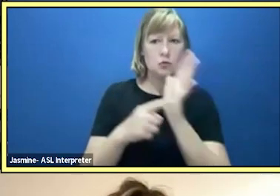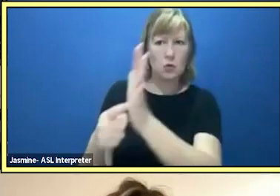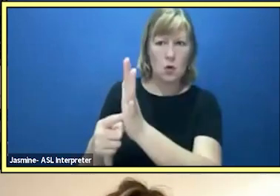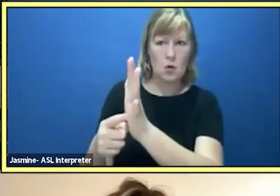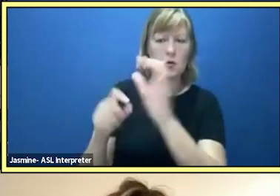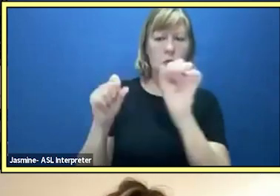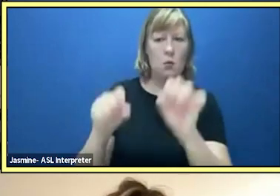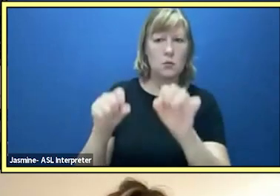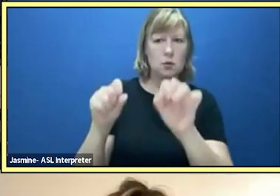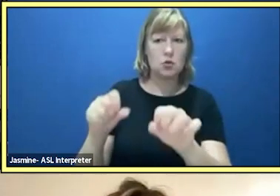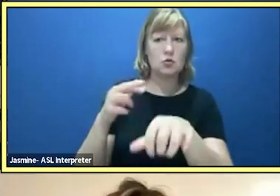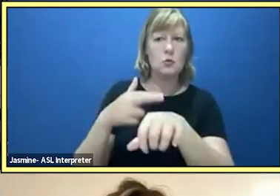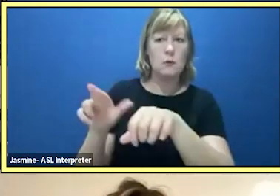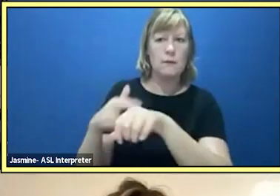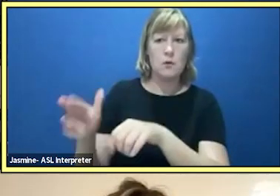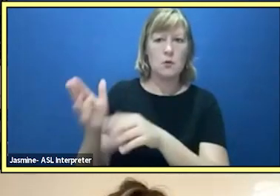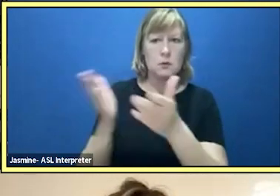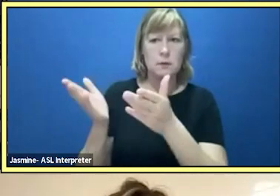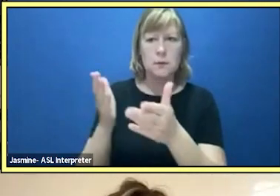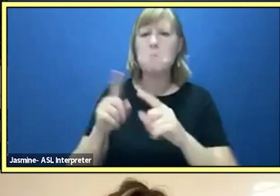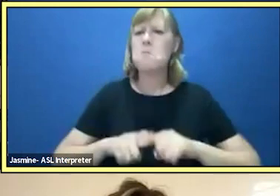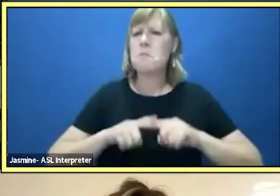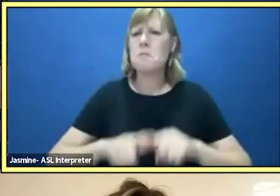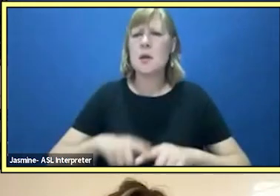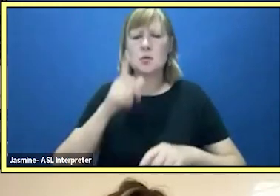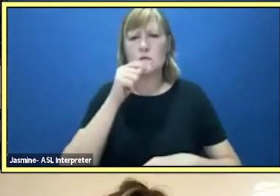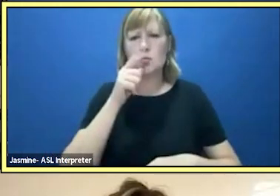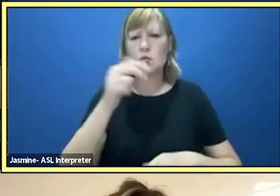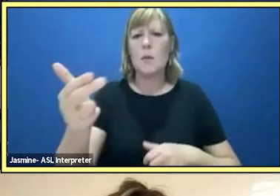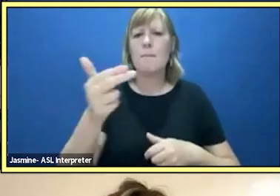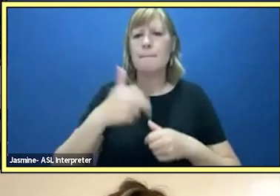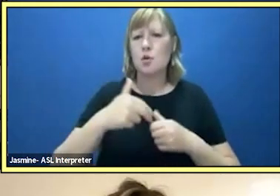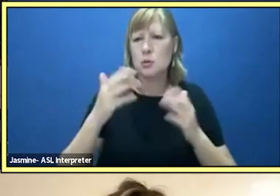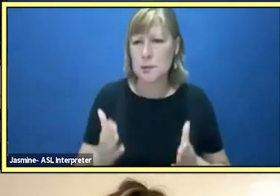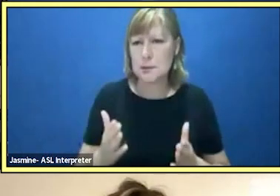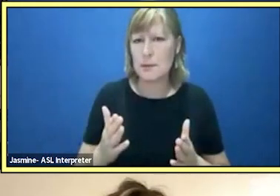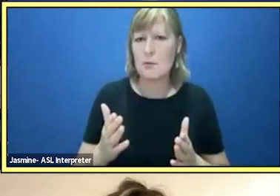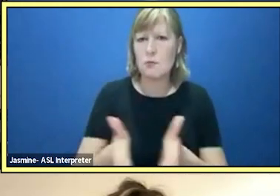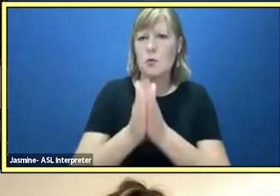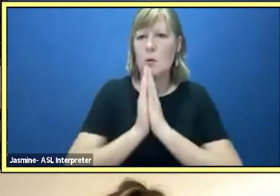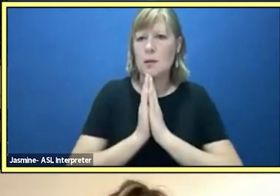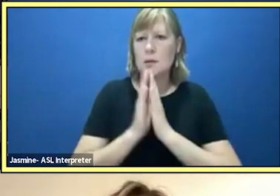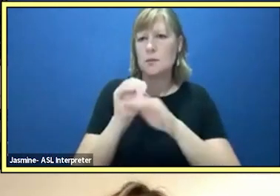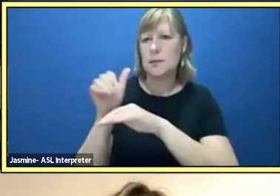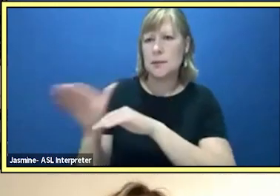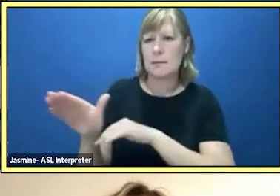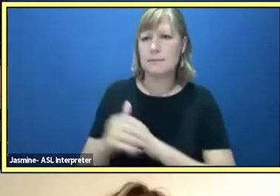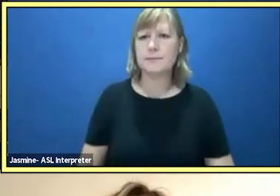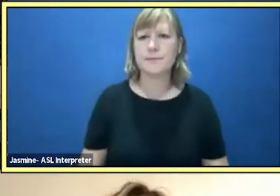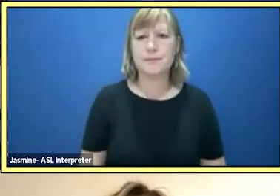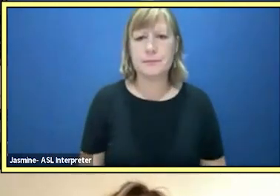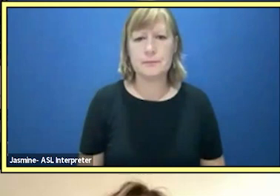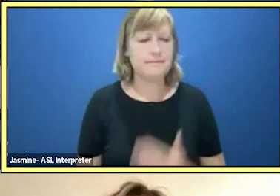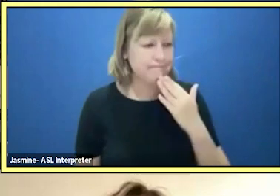sources, based on who the participant requests we send those to. Okay, thank you. You're welcome.